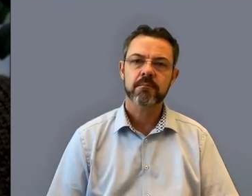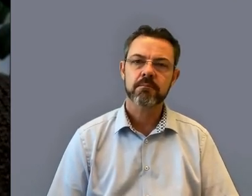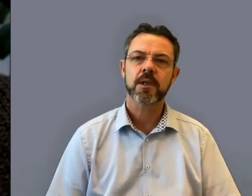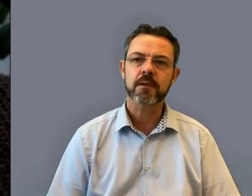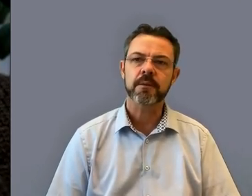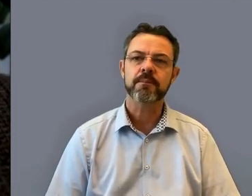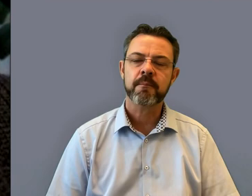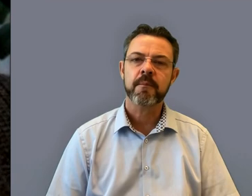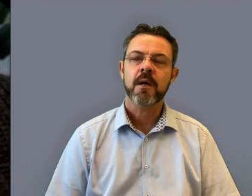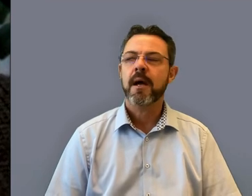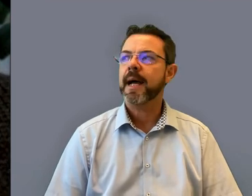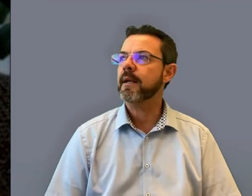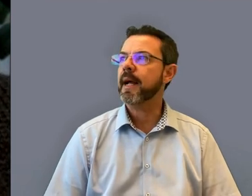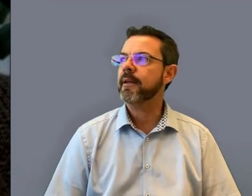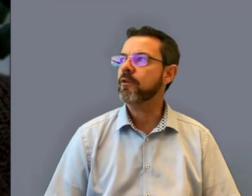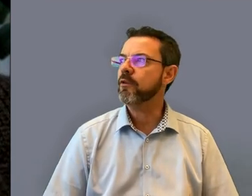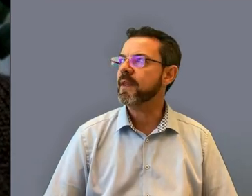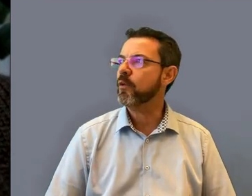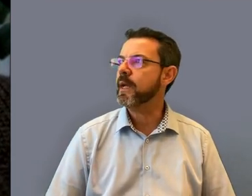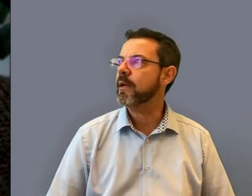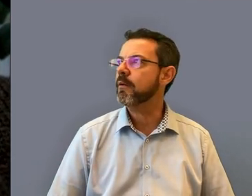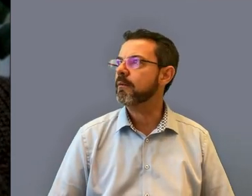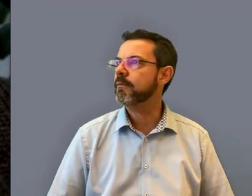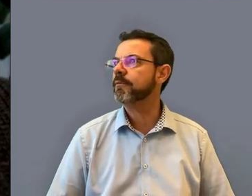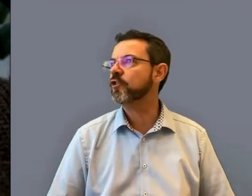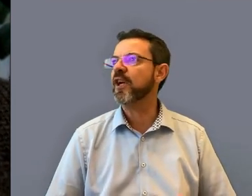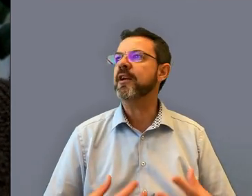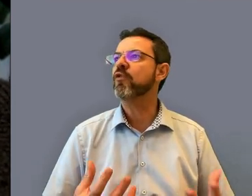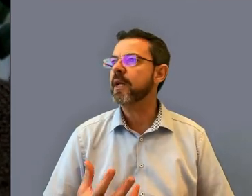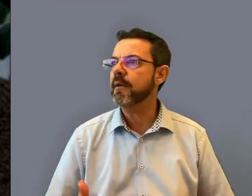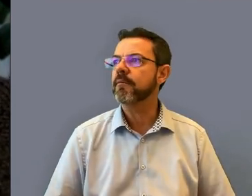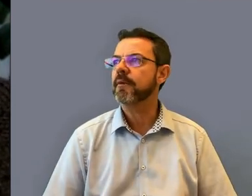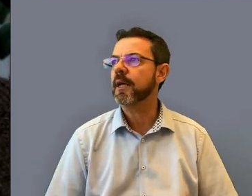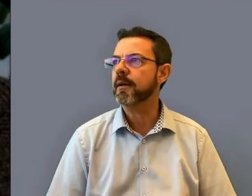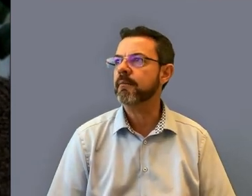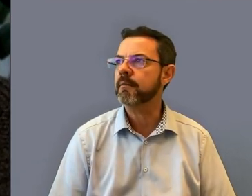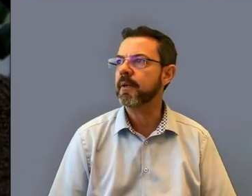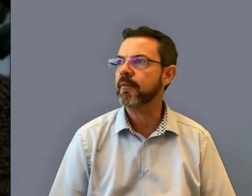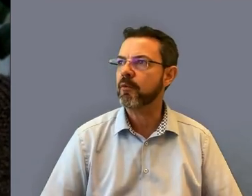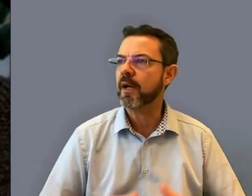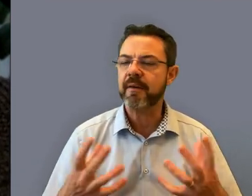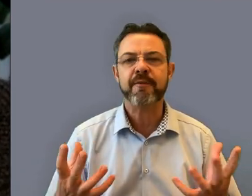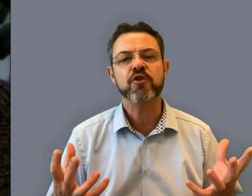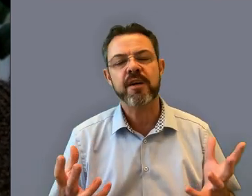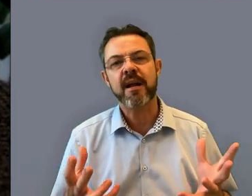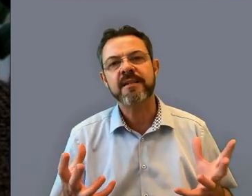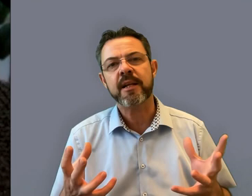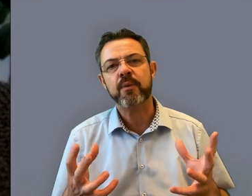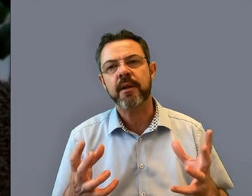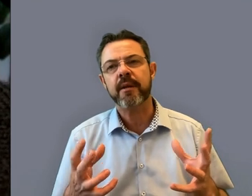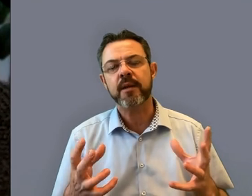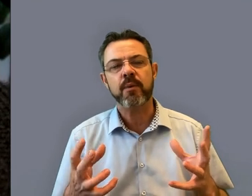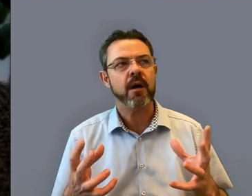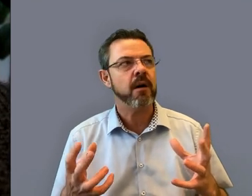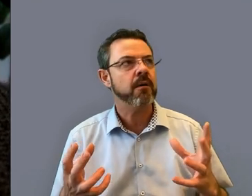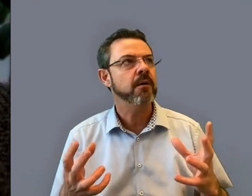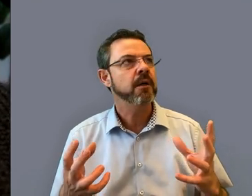systems. Okay. And do you think we generally, if we kind of have to generalize,